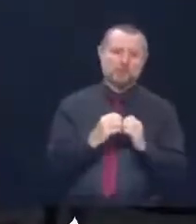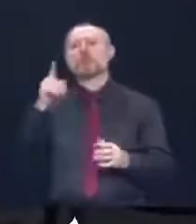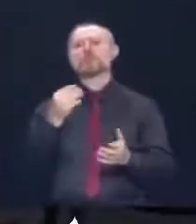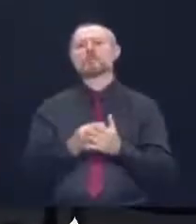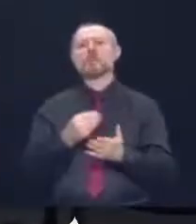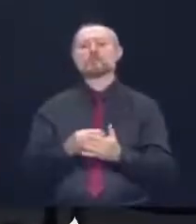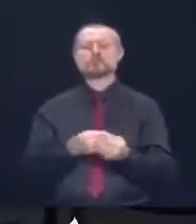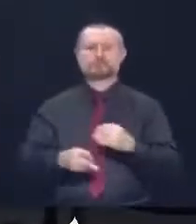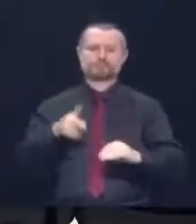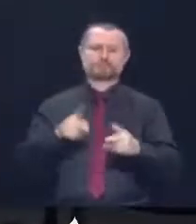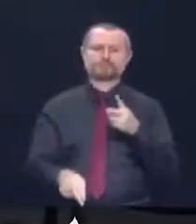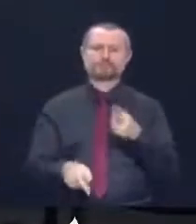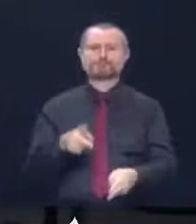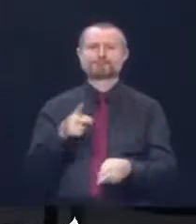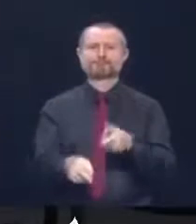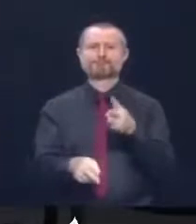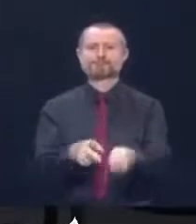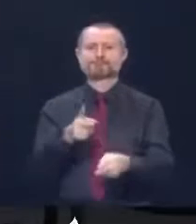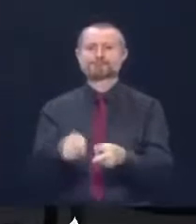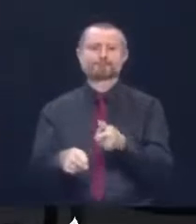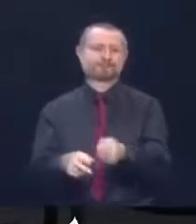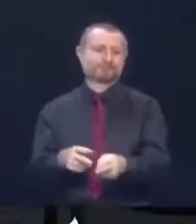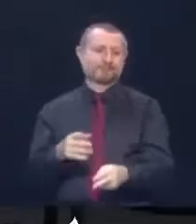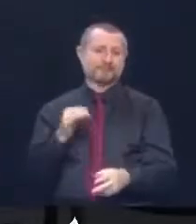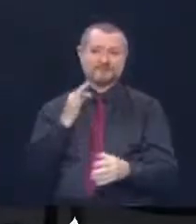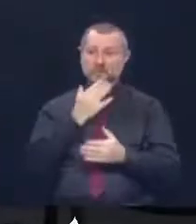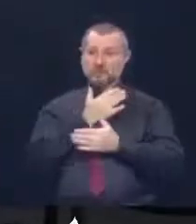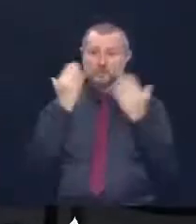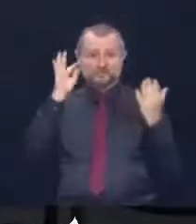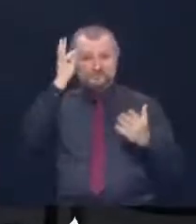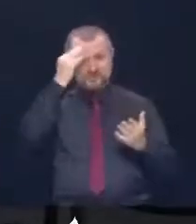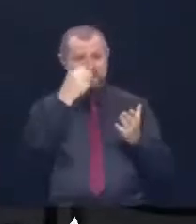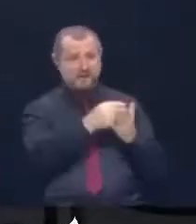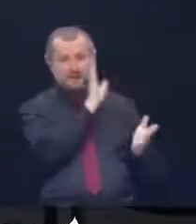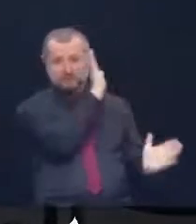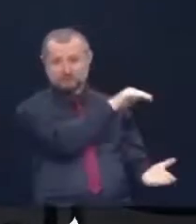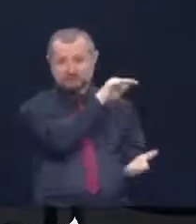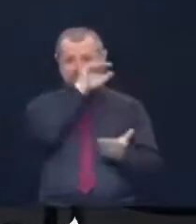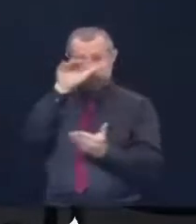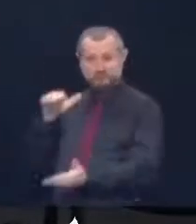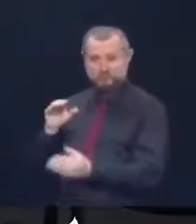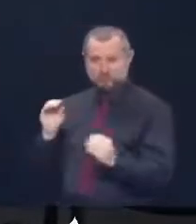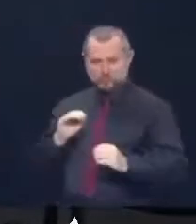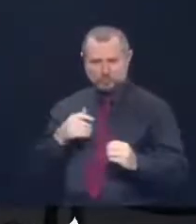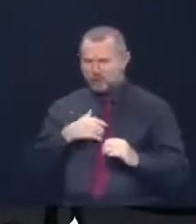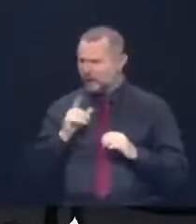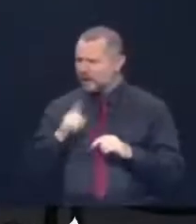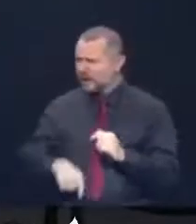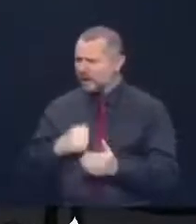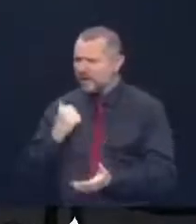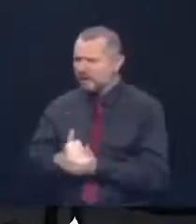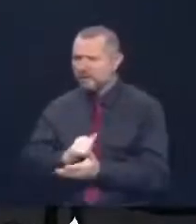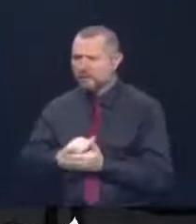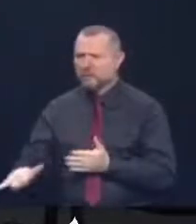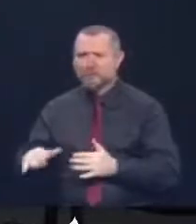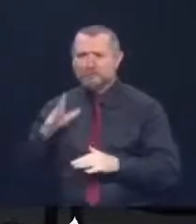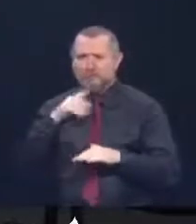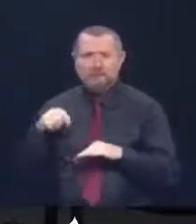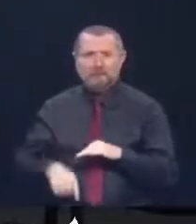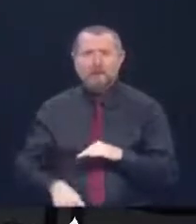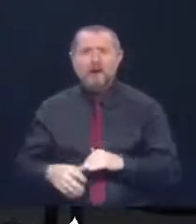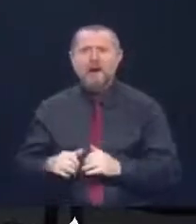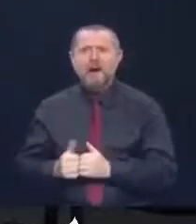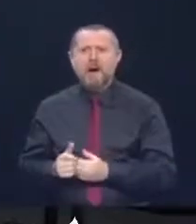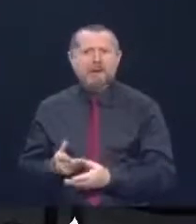the headline. A federal stimulus comes out that doesn't include aid for states and cities, and could that even